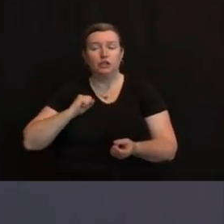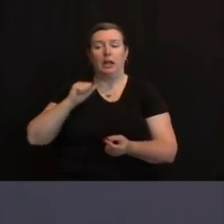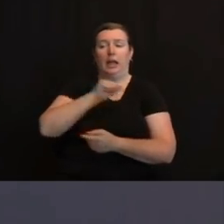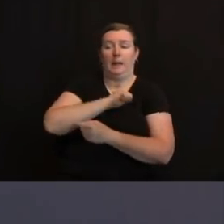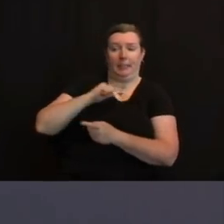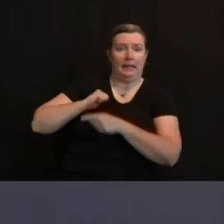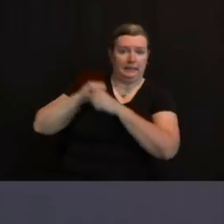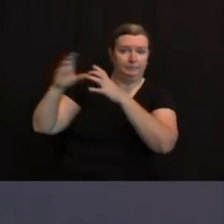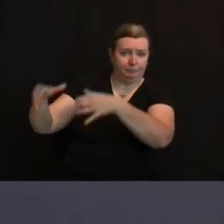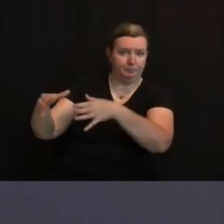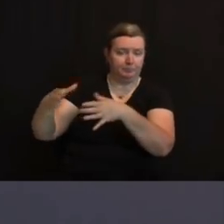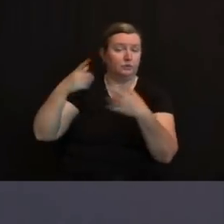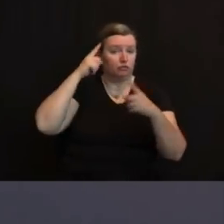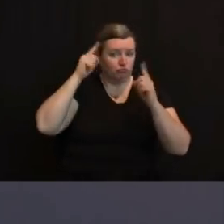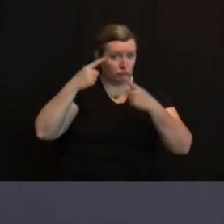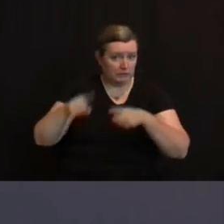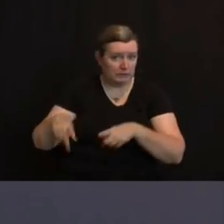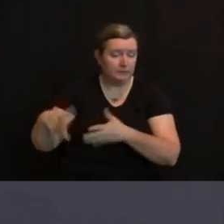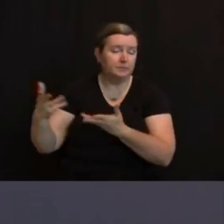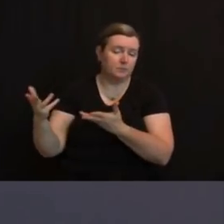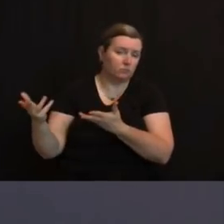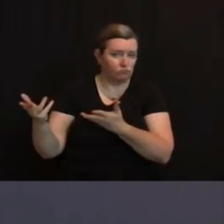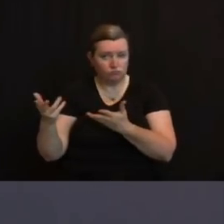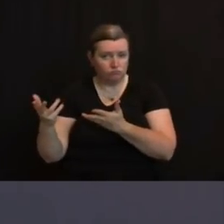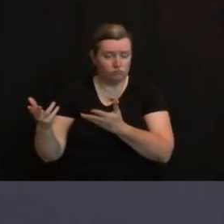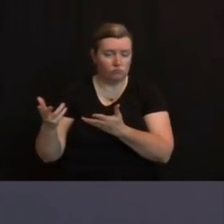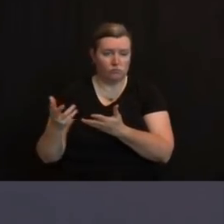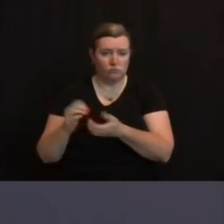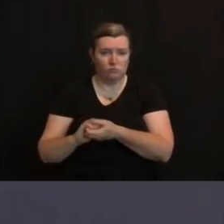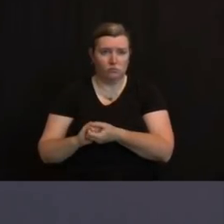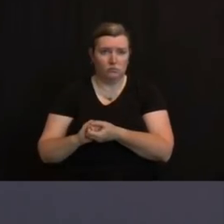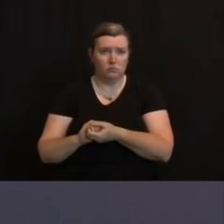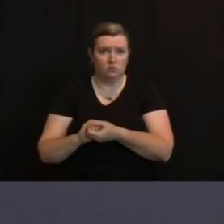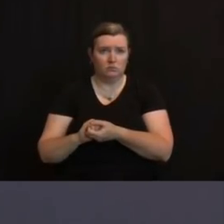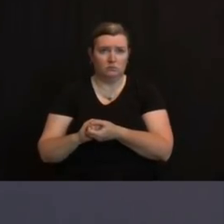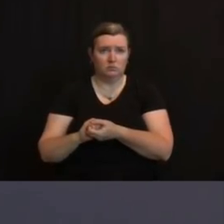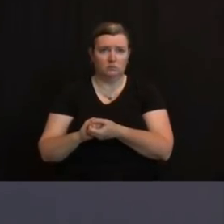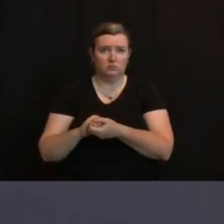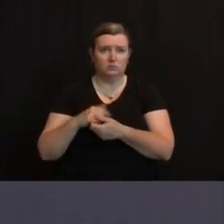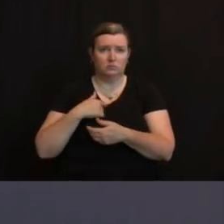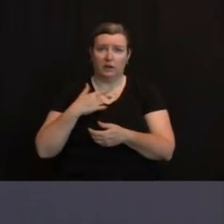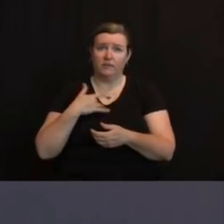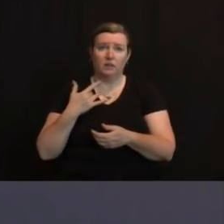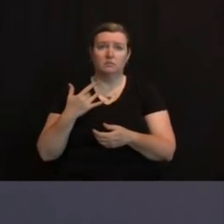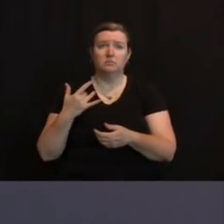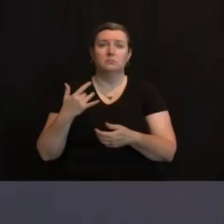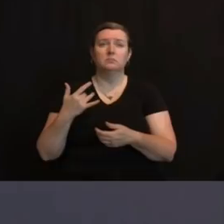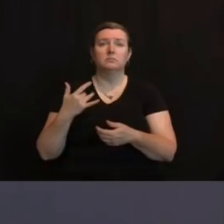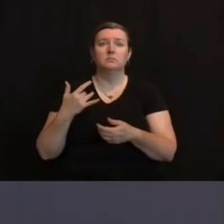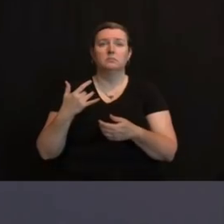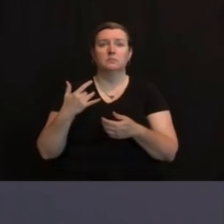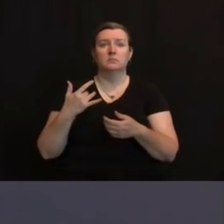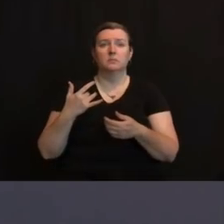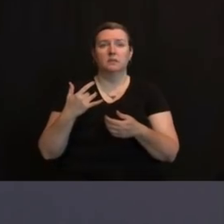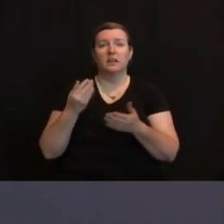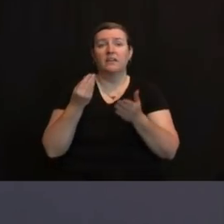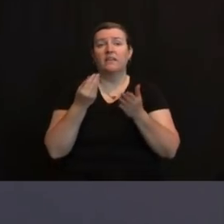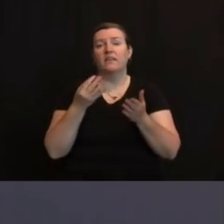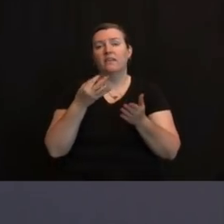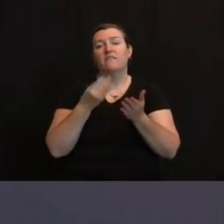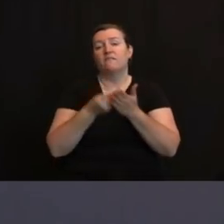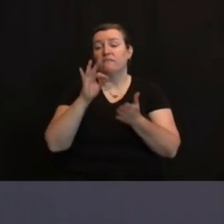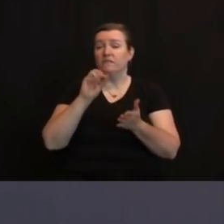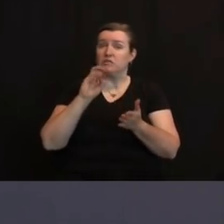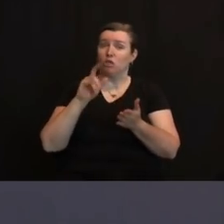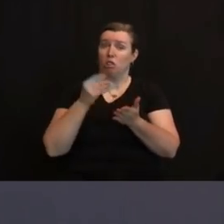None of us are, look at where we are as a fiscal matter with a lot of joy right now. It's why I have